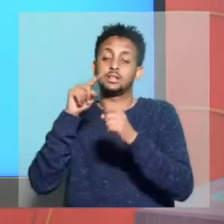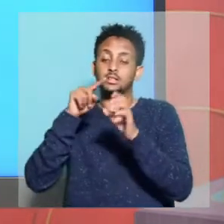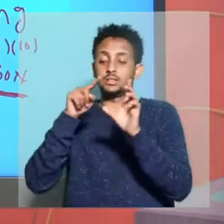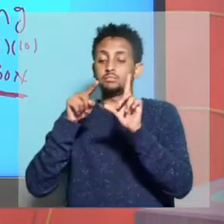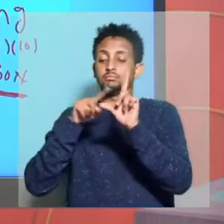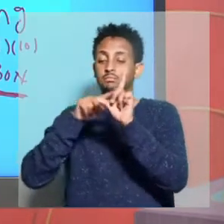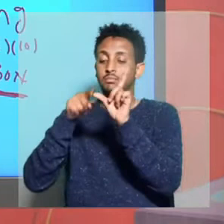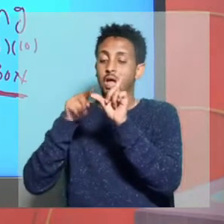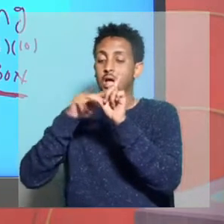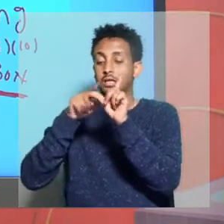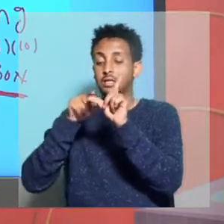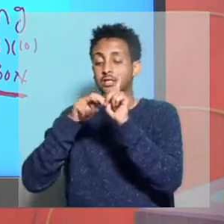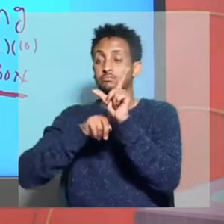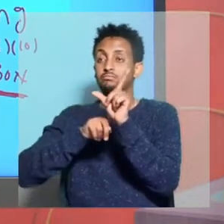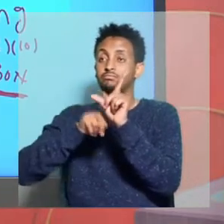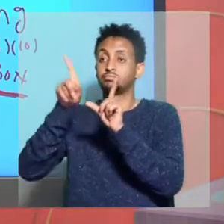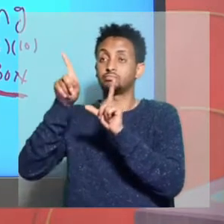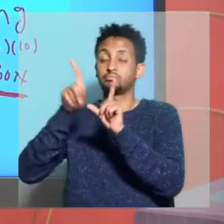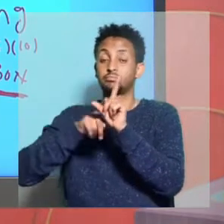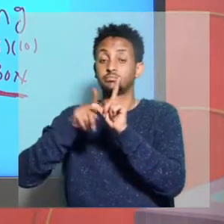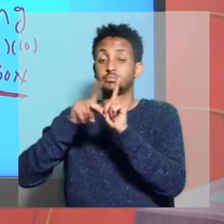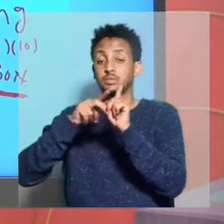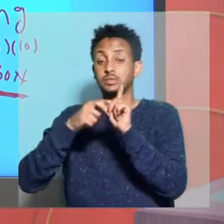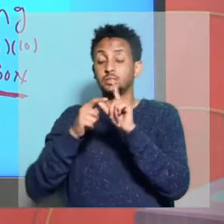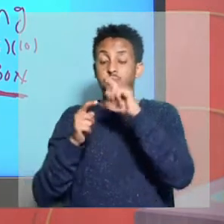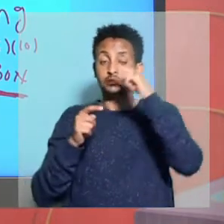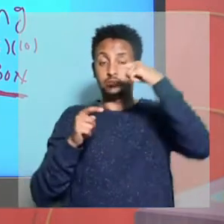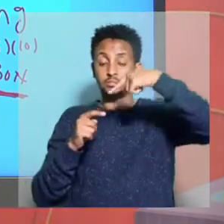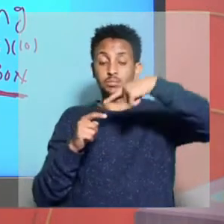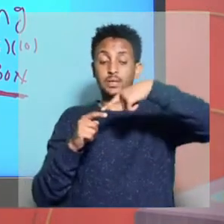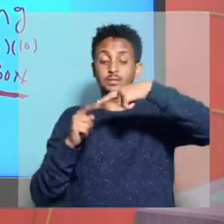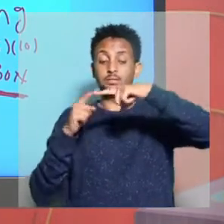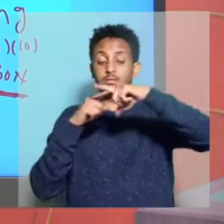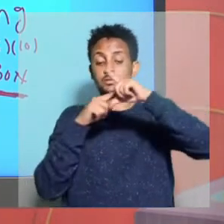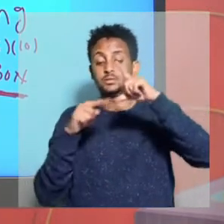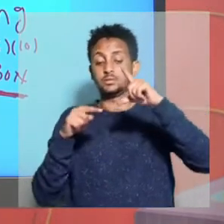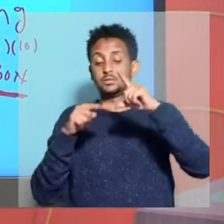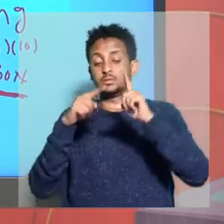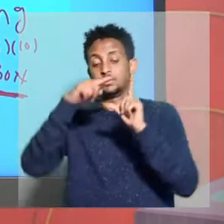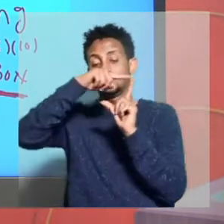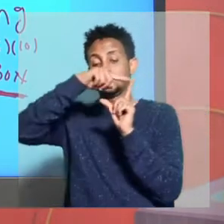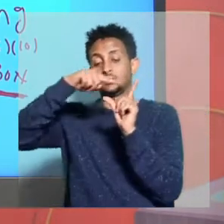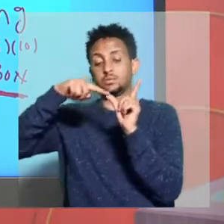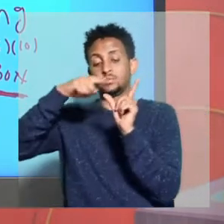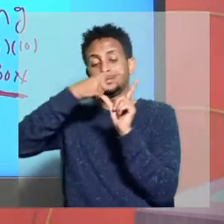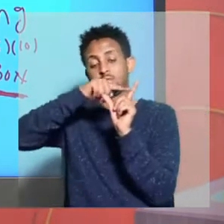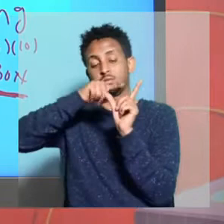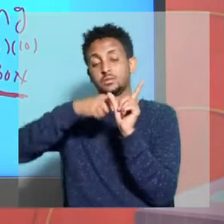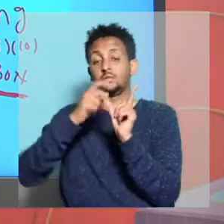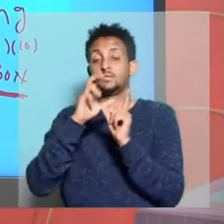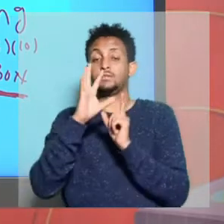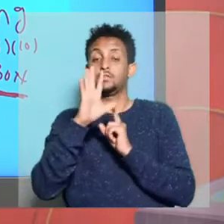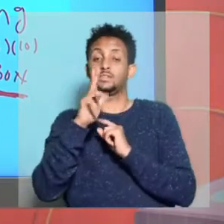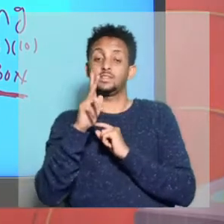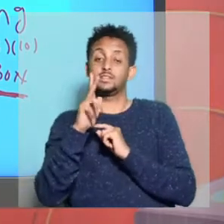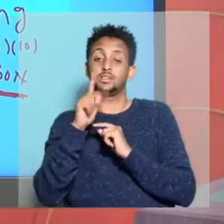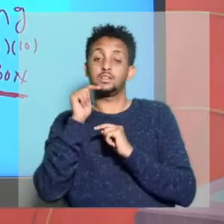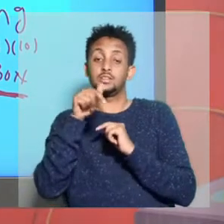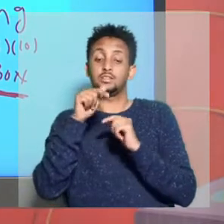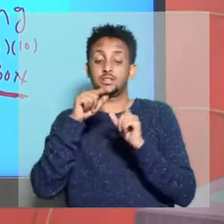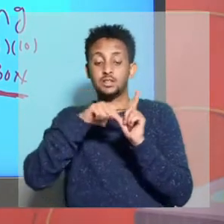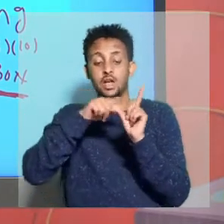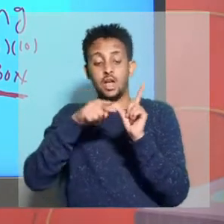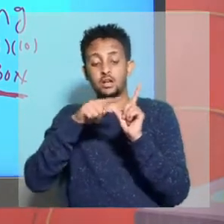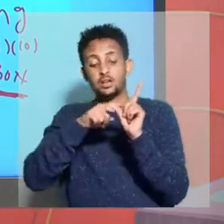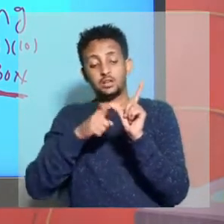here, this is 53 degree. When you put the axis here, this angle